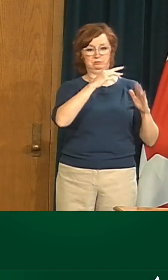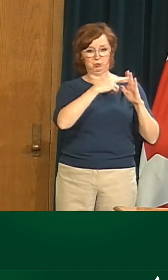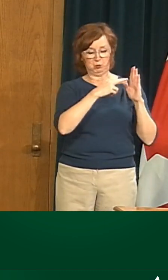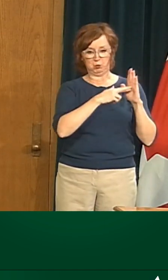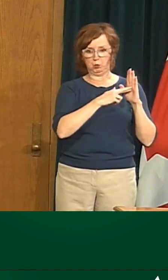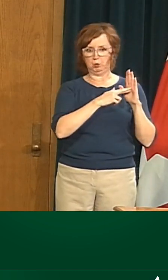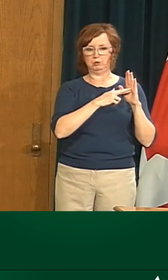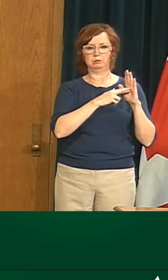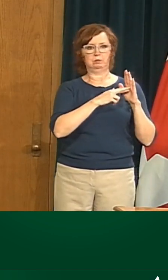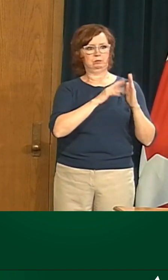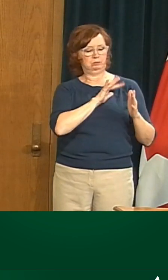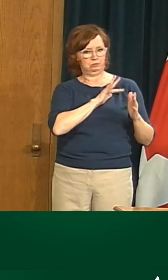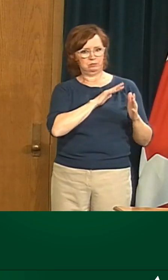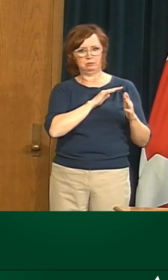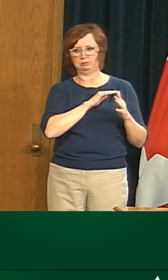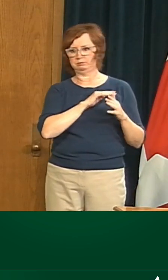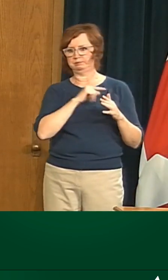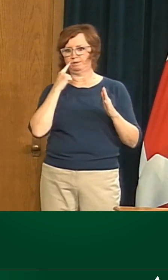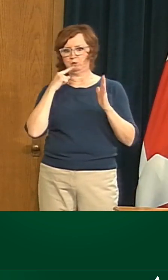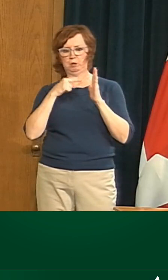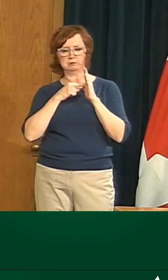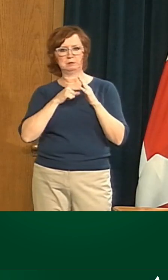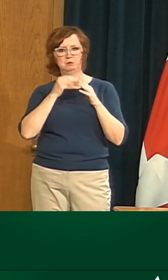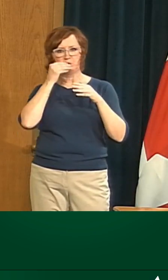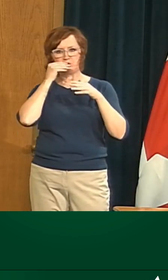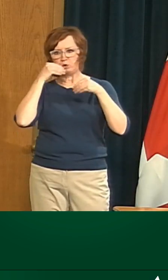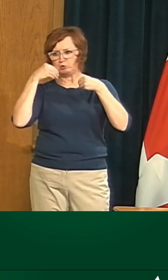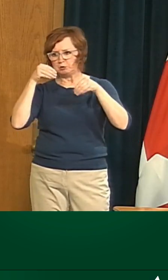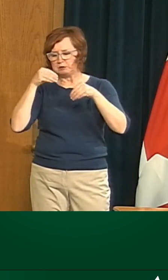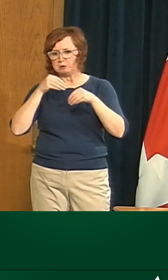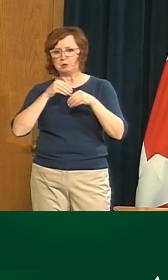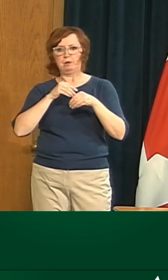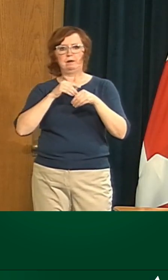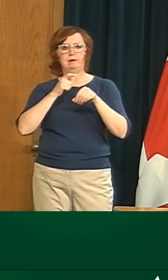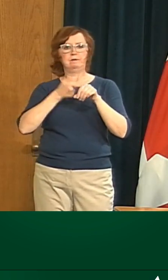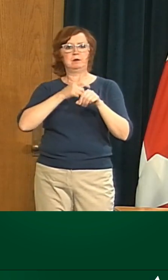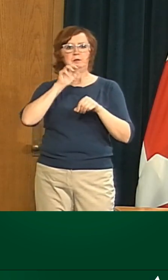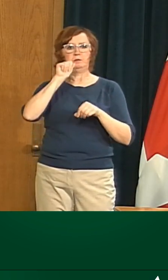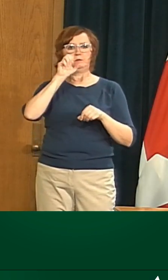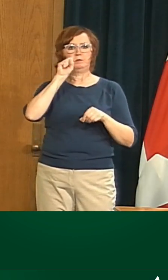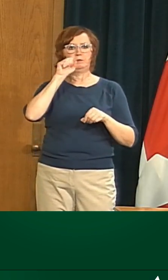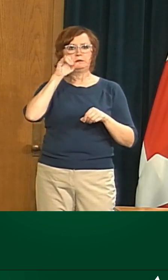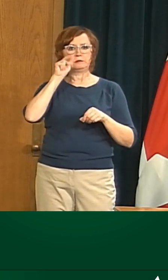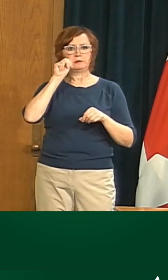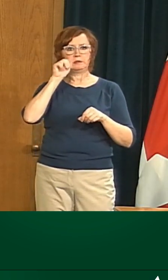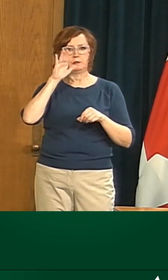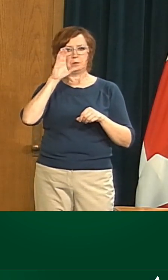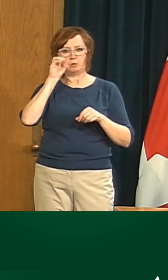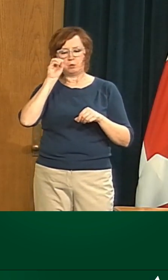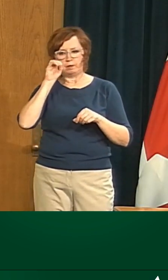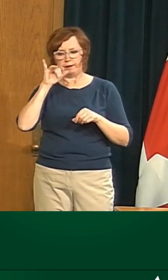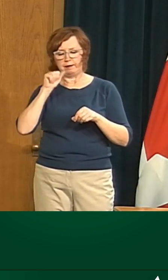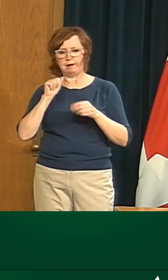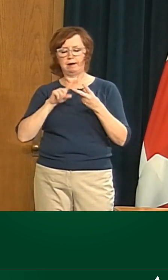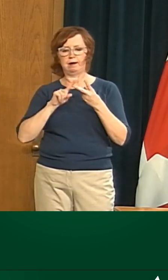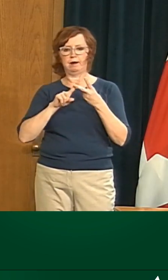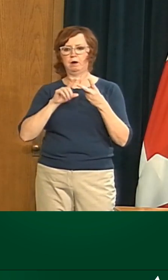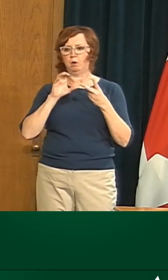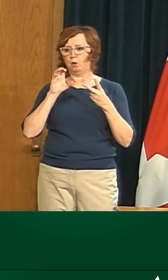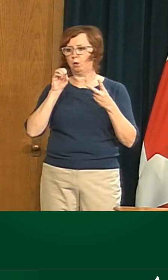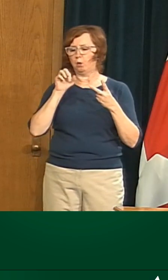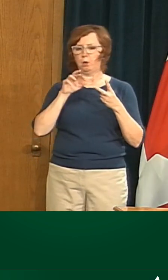a grocery store in Assiniboia, Saskatchewan. So we are very appreciative of that, and the reason that we